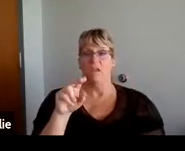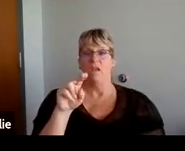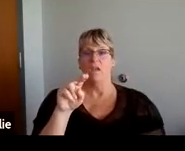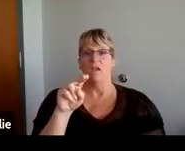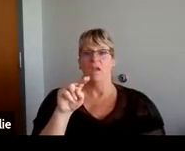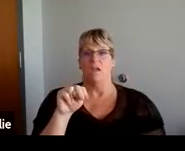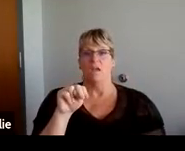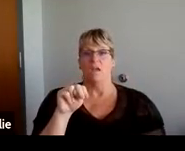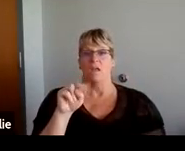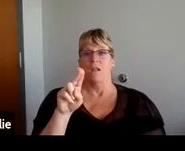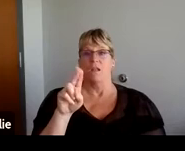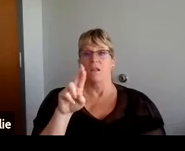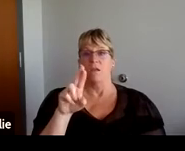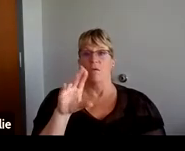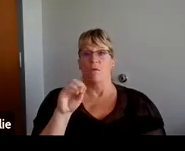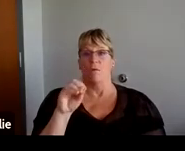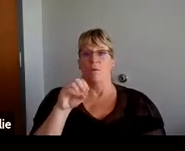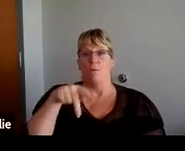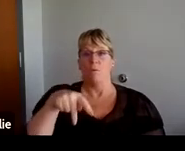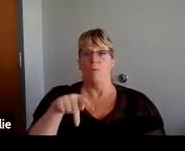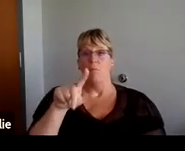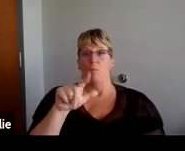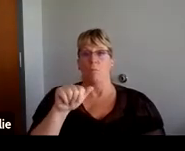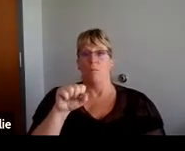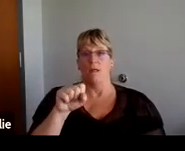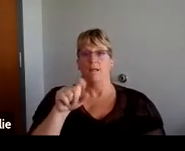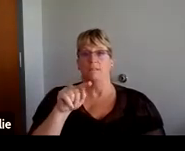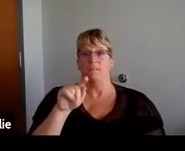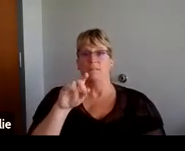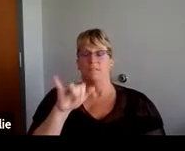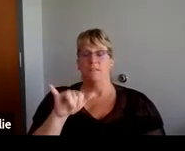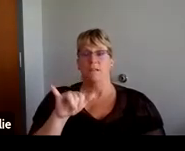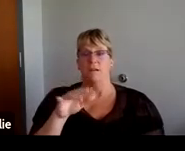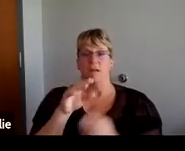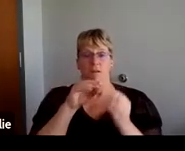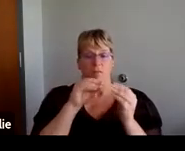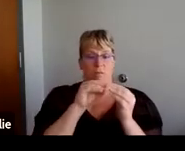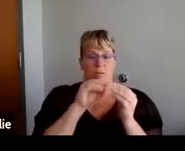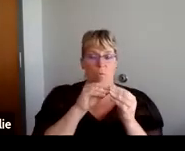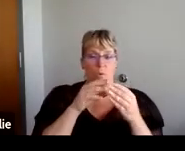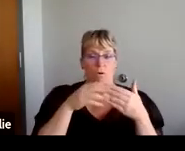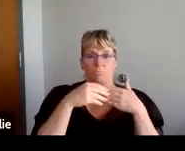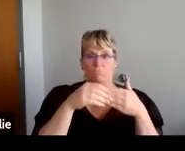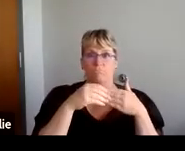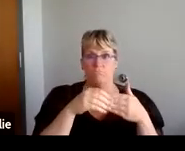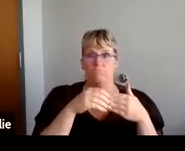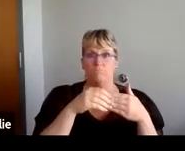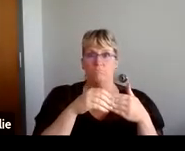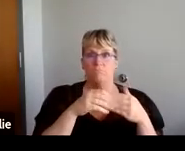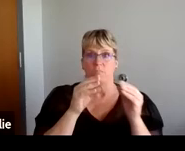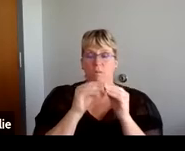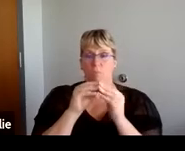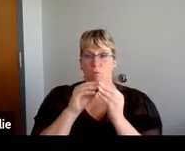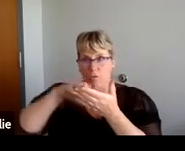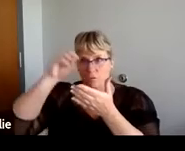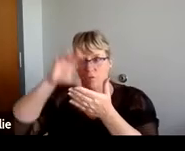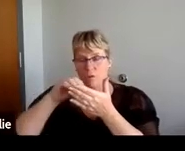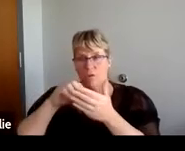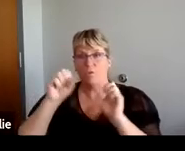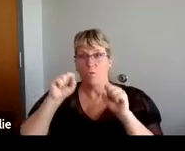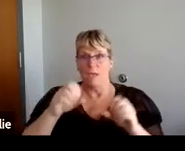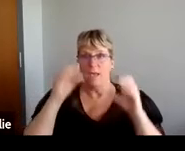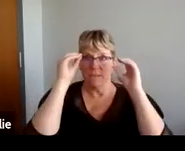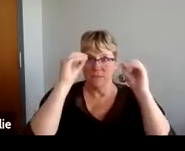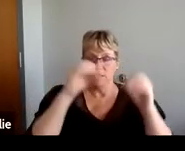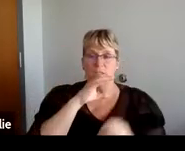neuroplasticity. The more plasticity we have, the more learning. So we can teach us old dogs like myself new tricks,